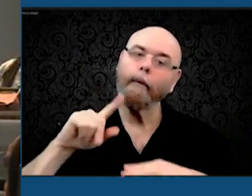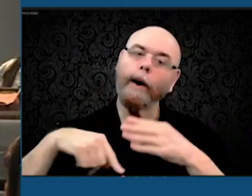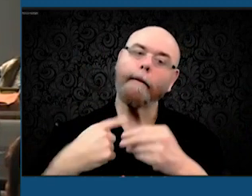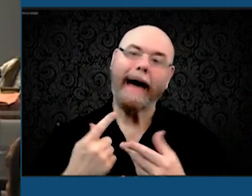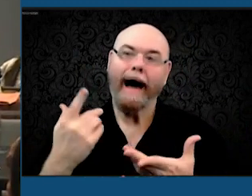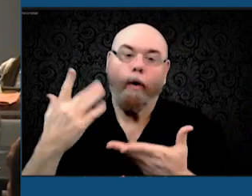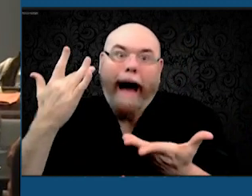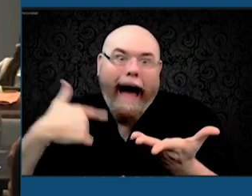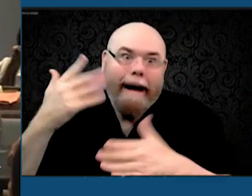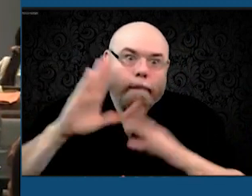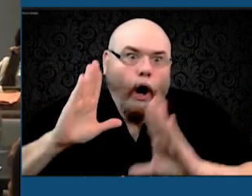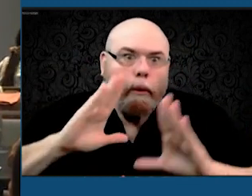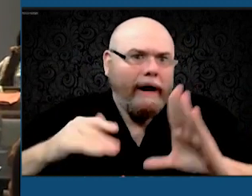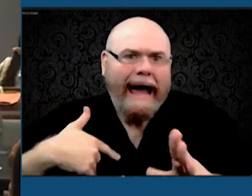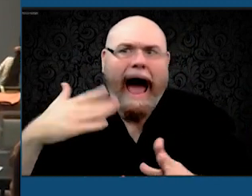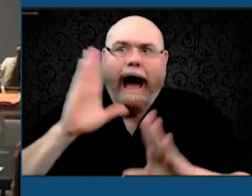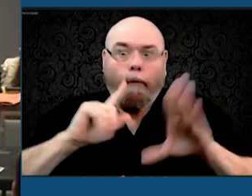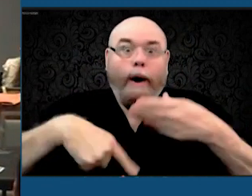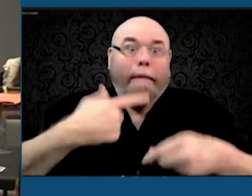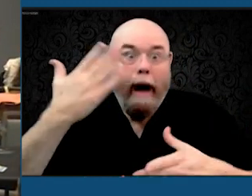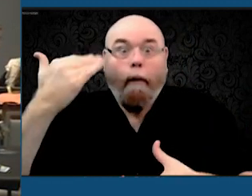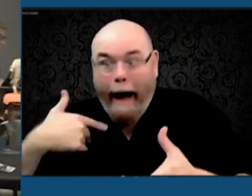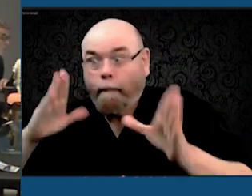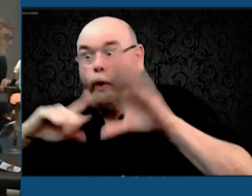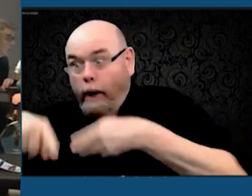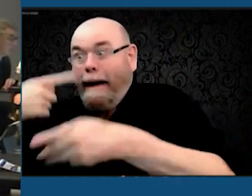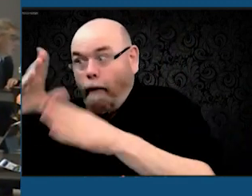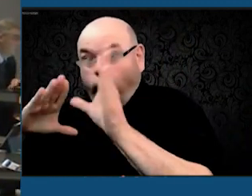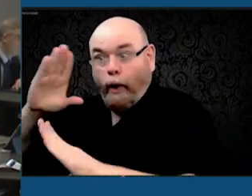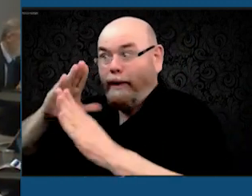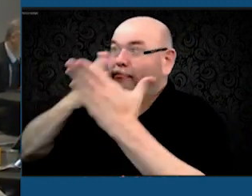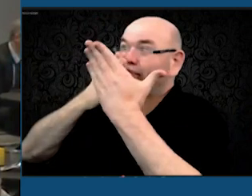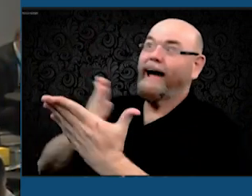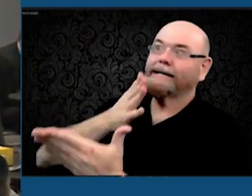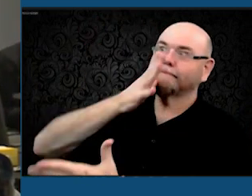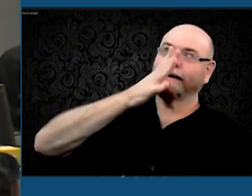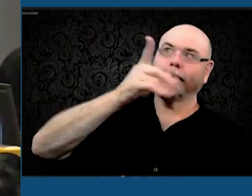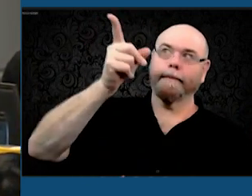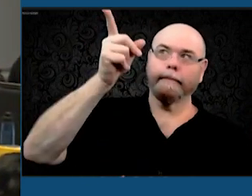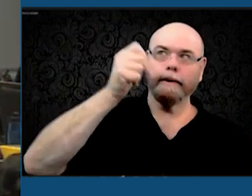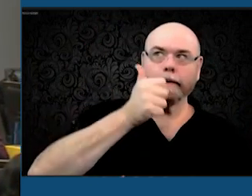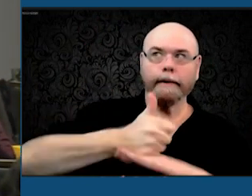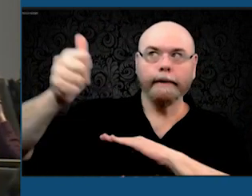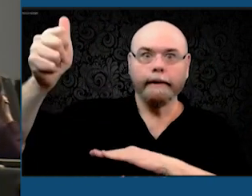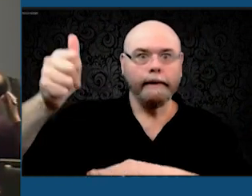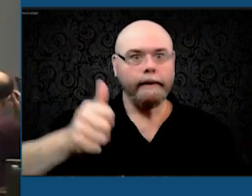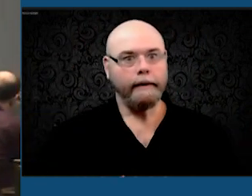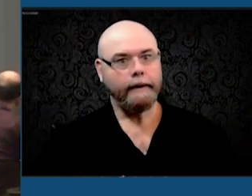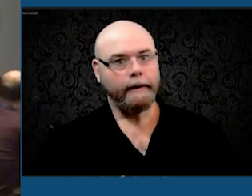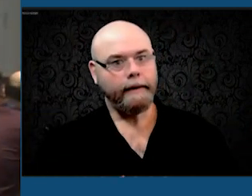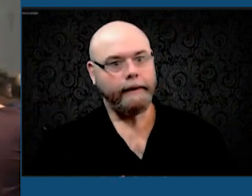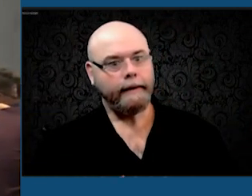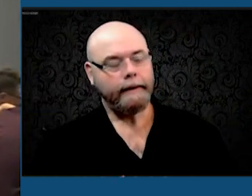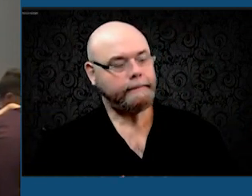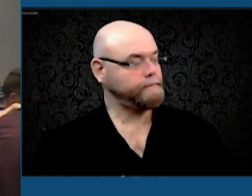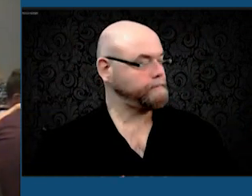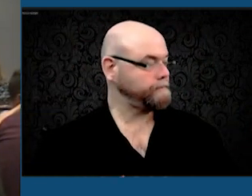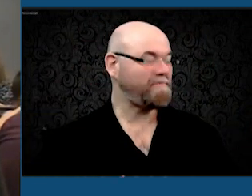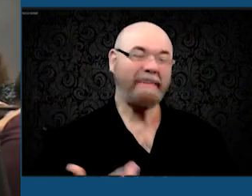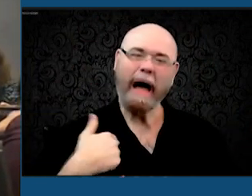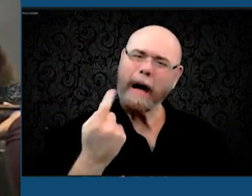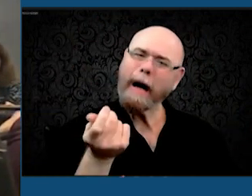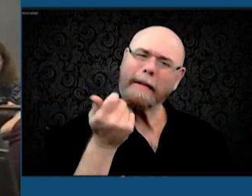worry about why I worry about why I worry. Thanks, Mama. And I'm kind of shy. People